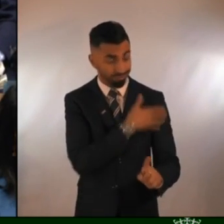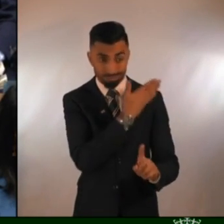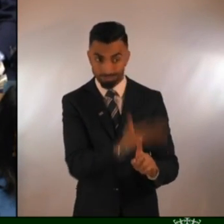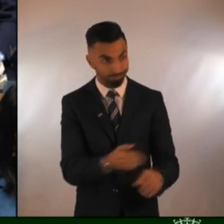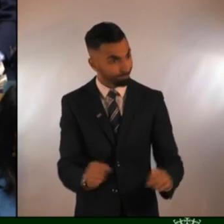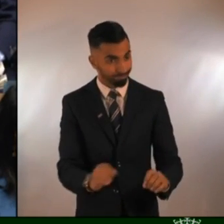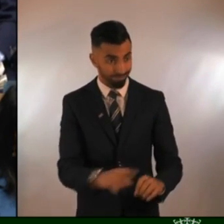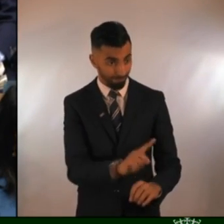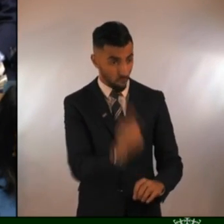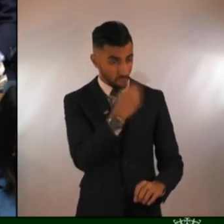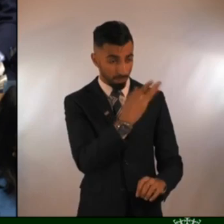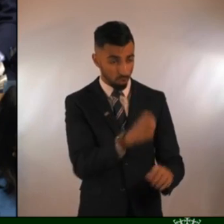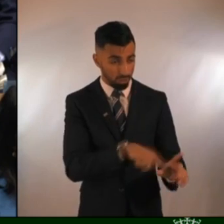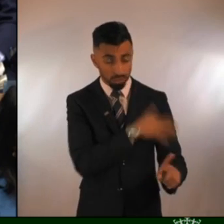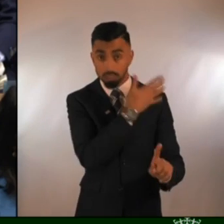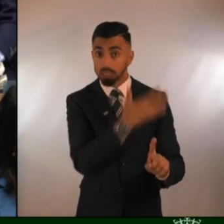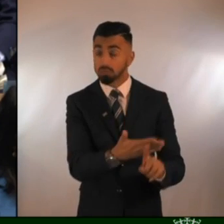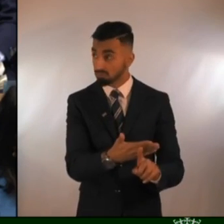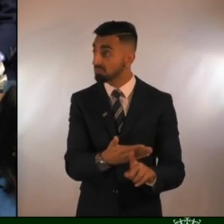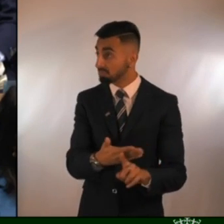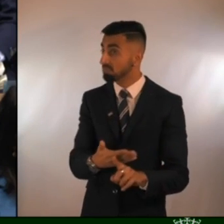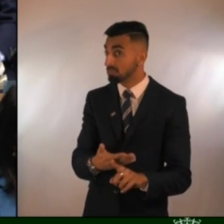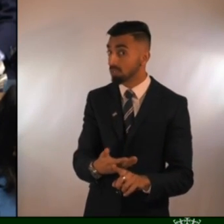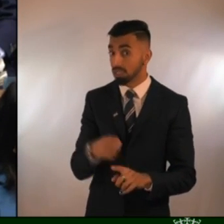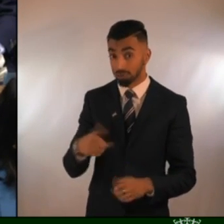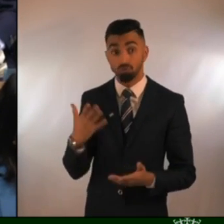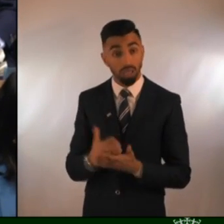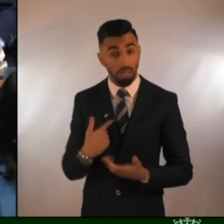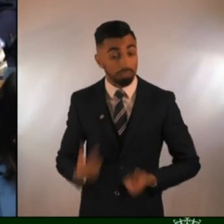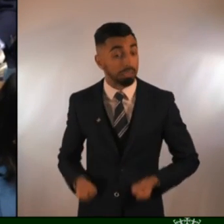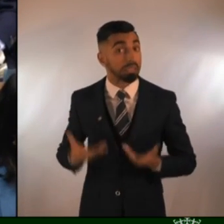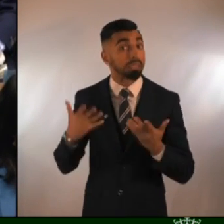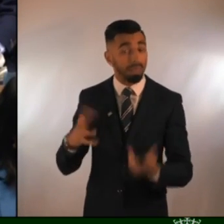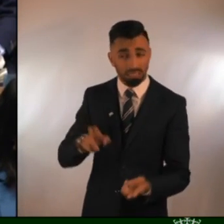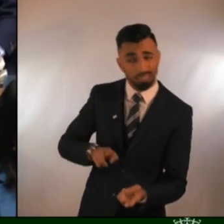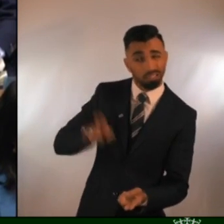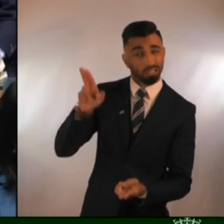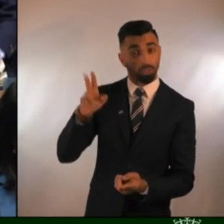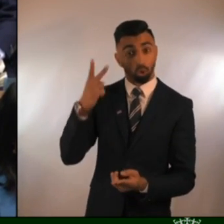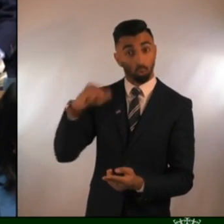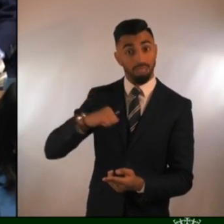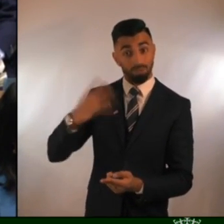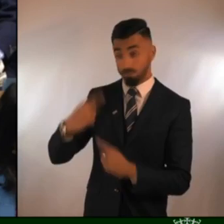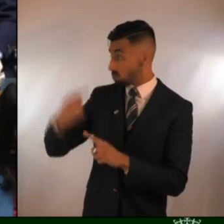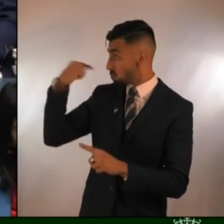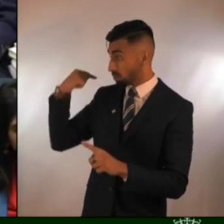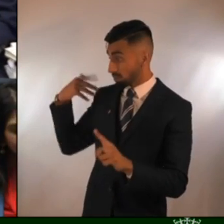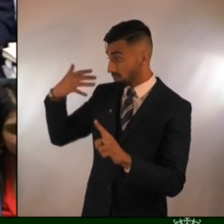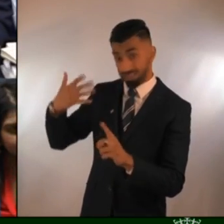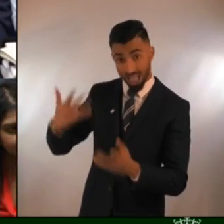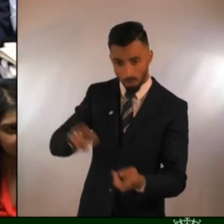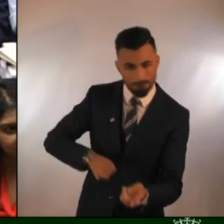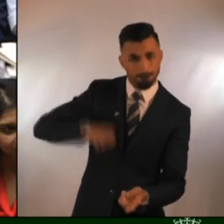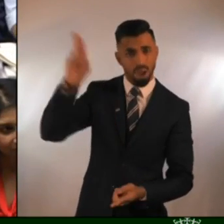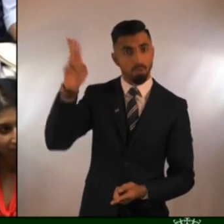Over the spending review period, it's set to grow at the fastest rate since 2004, an average growth rate in real terms of